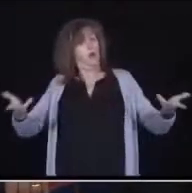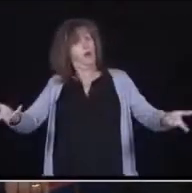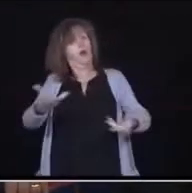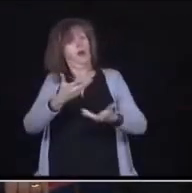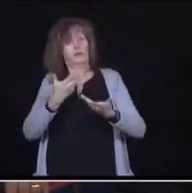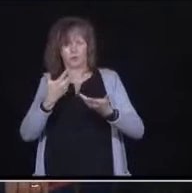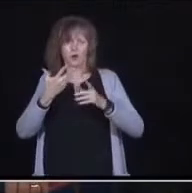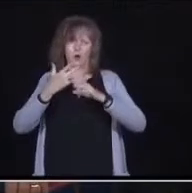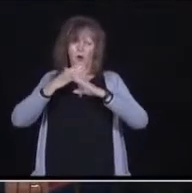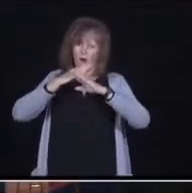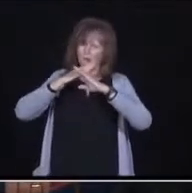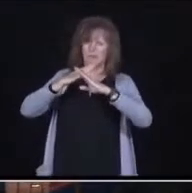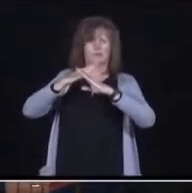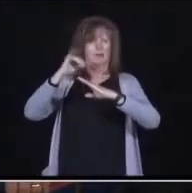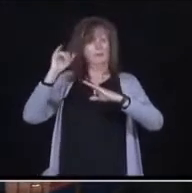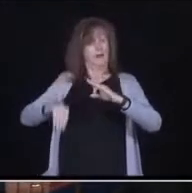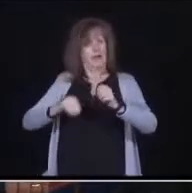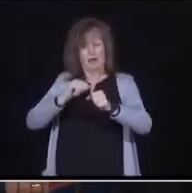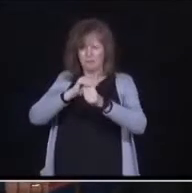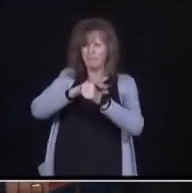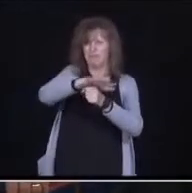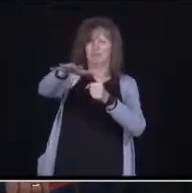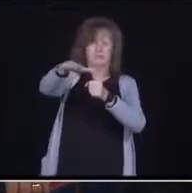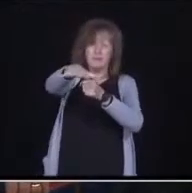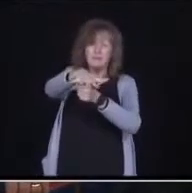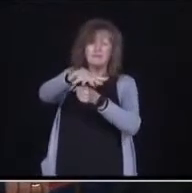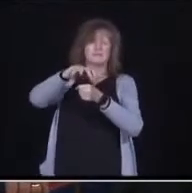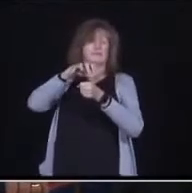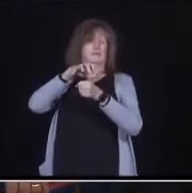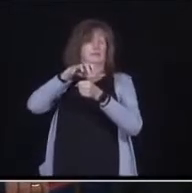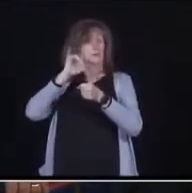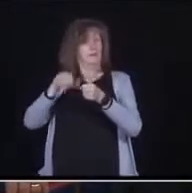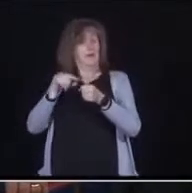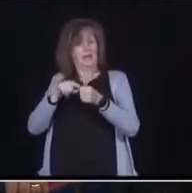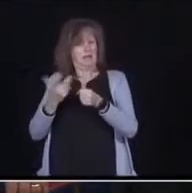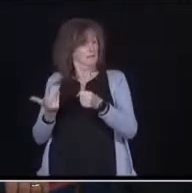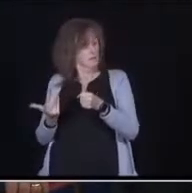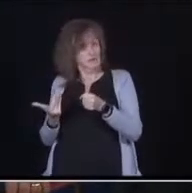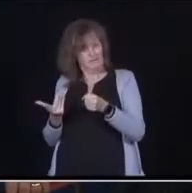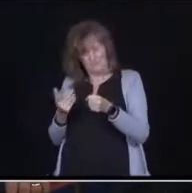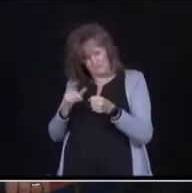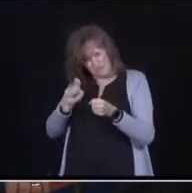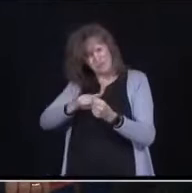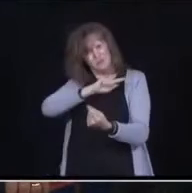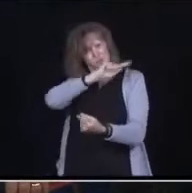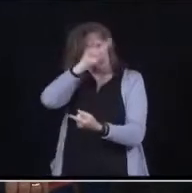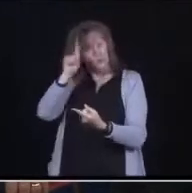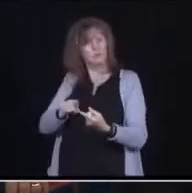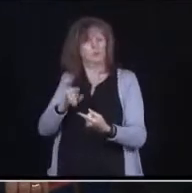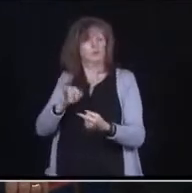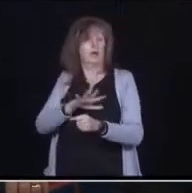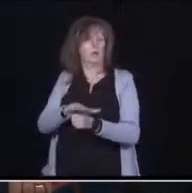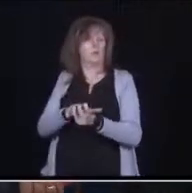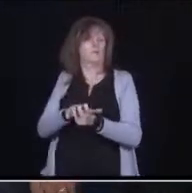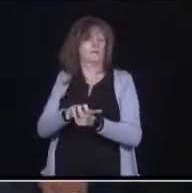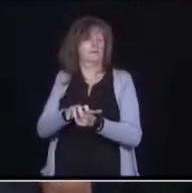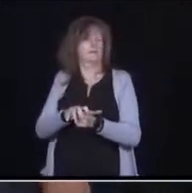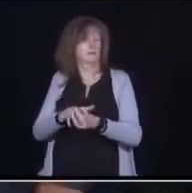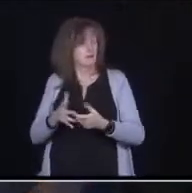infection, reduce the chance of spread, reduce the chance of continuing along the pathway of increasing numbers. Thank